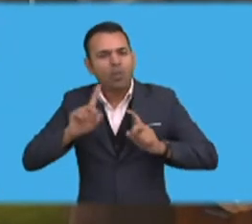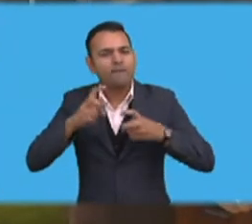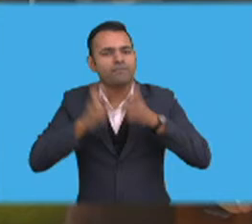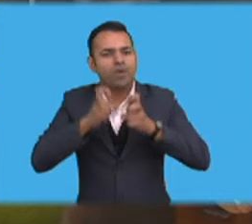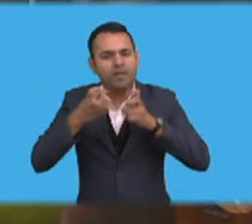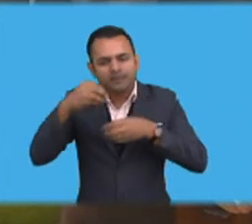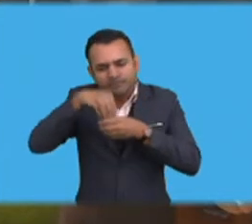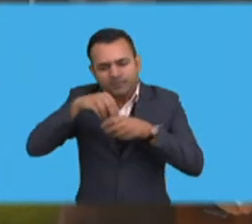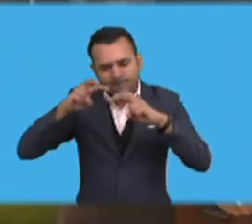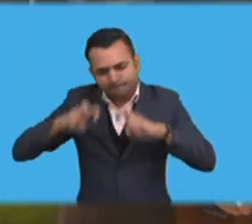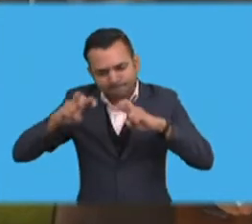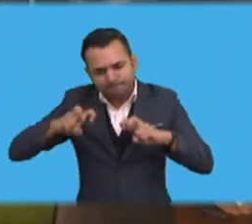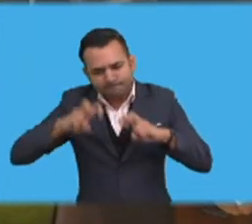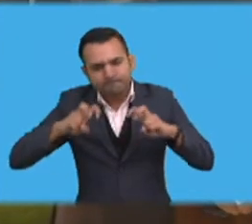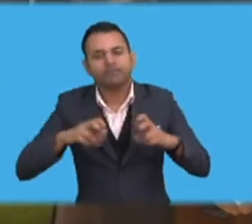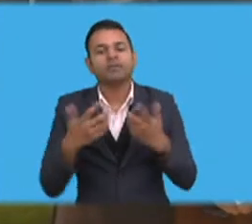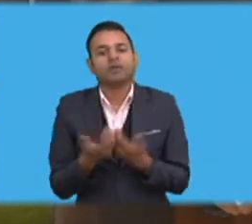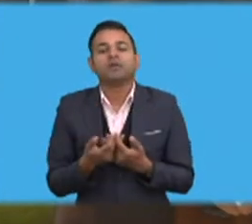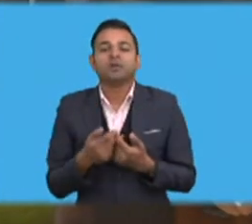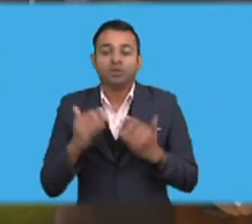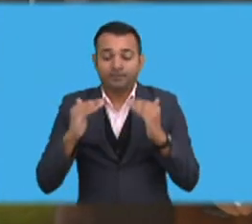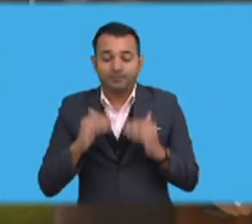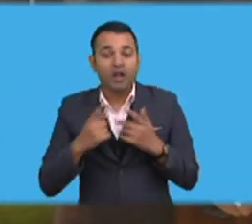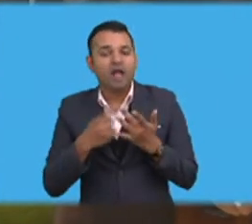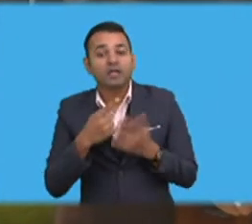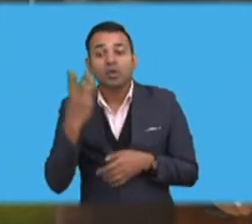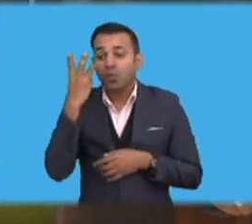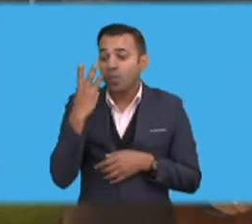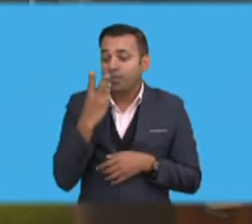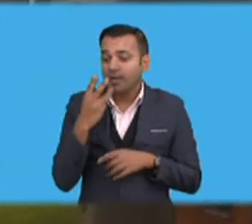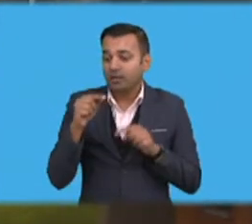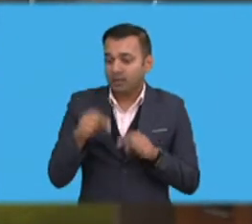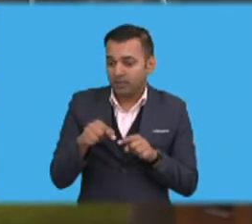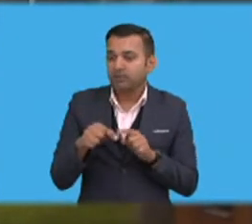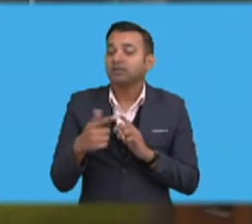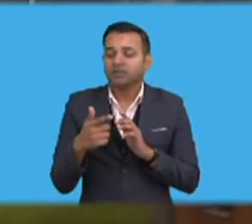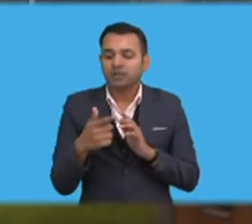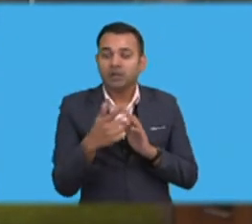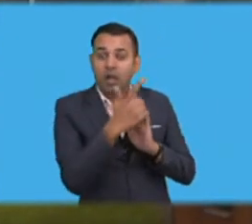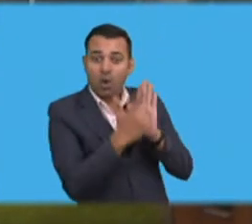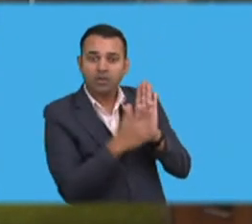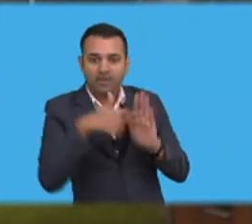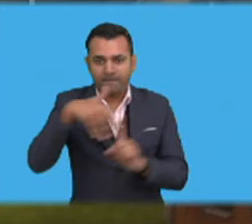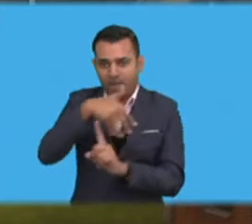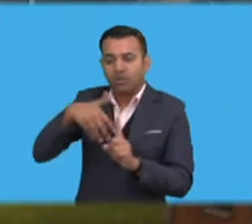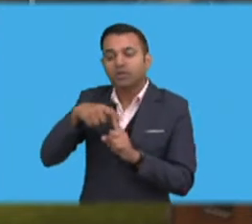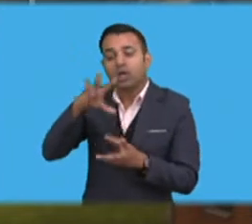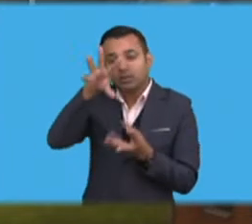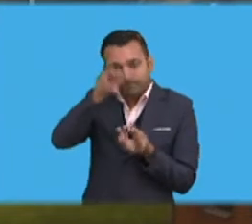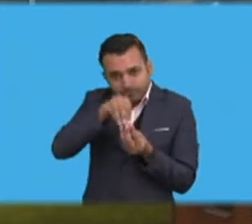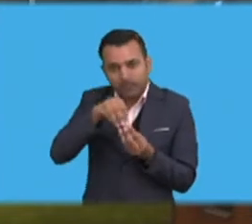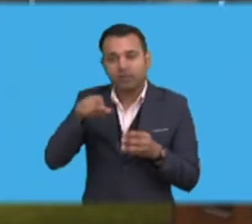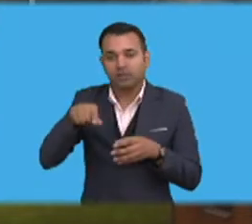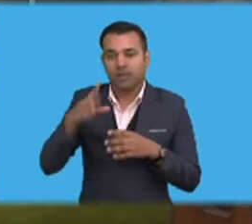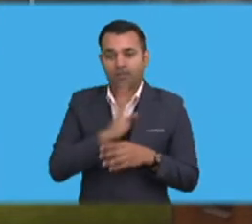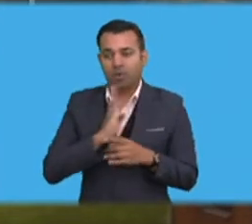And Ms. Bhavna Narayan, who is a solicitor by training. Madam Speaker, there has been some information and therefore concerns raised